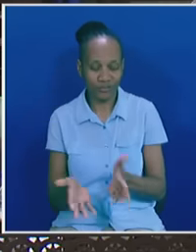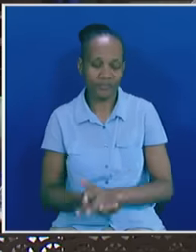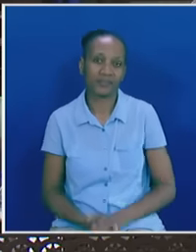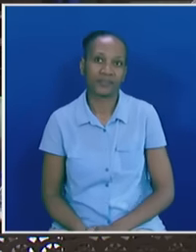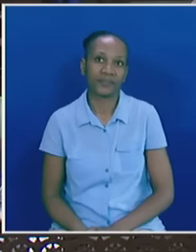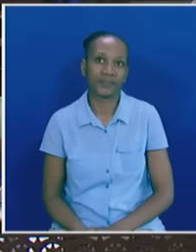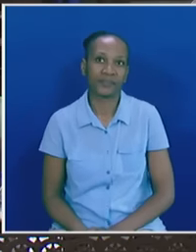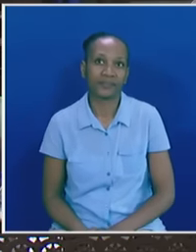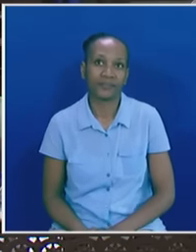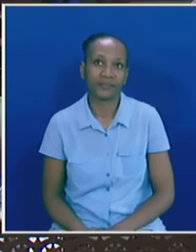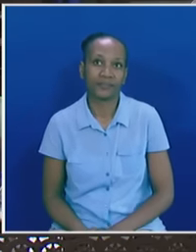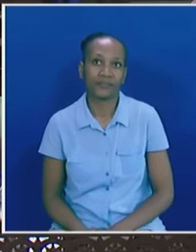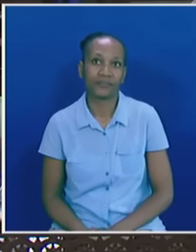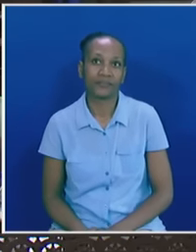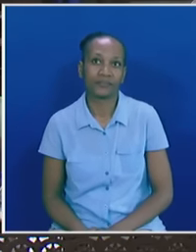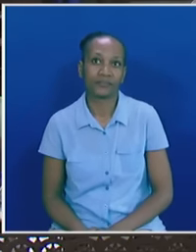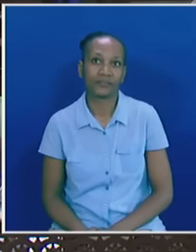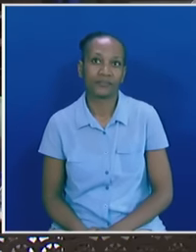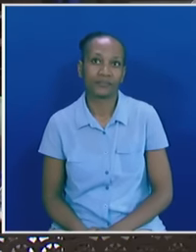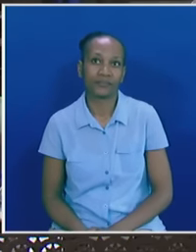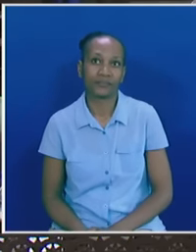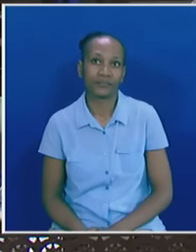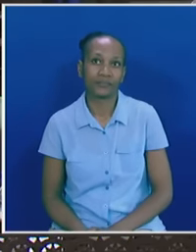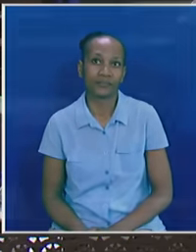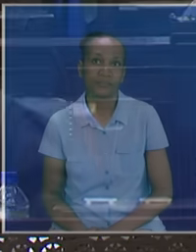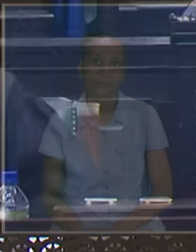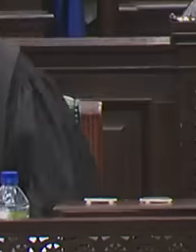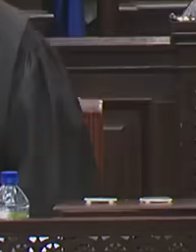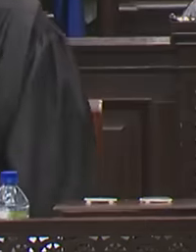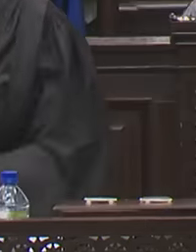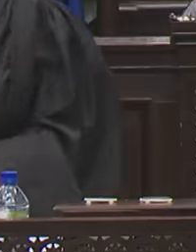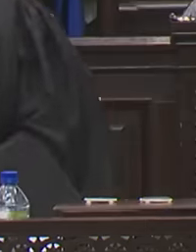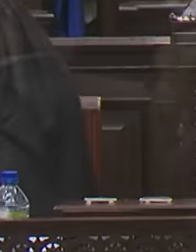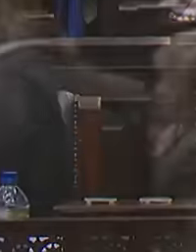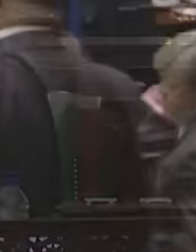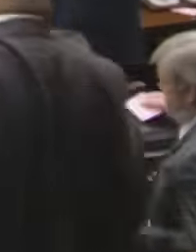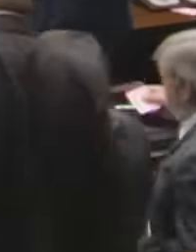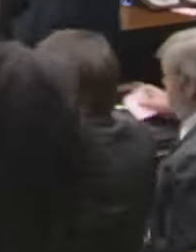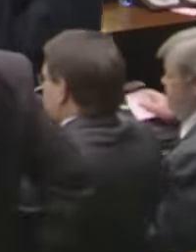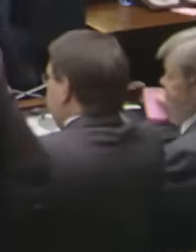Extended Public Committee. The meeting stands adjourned.